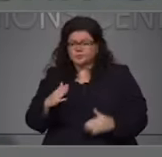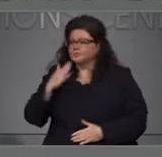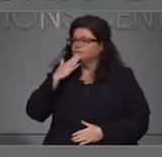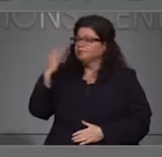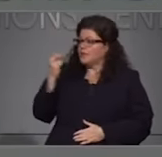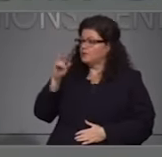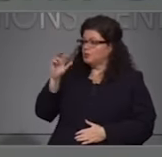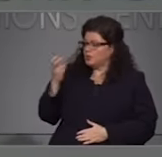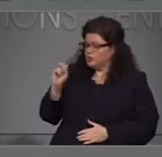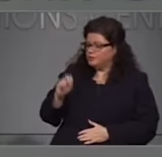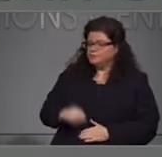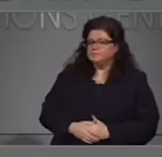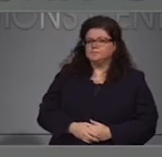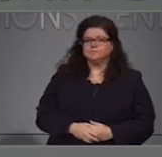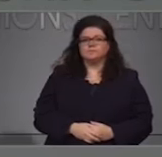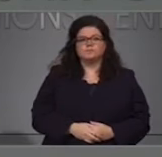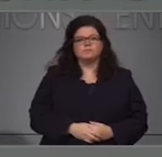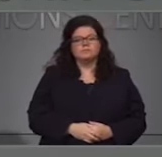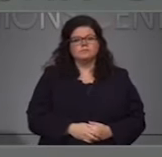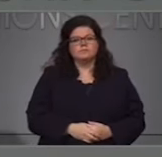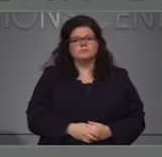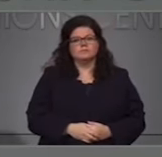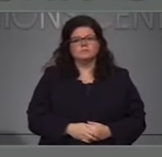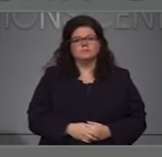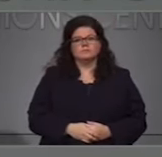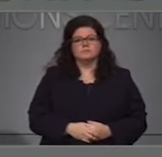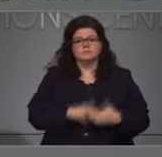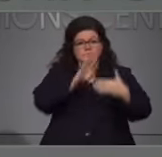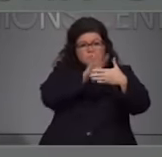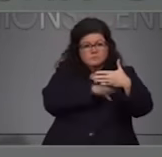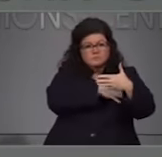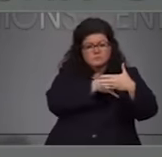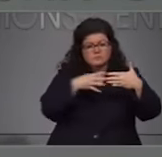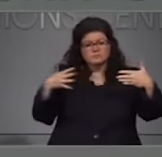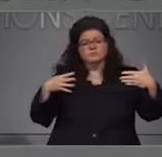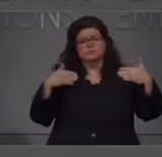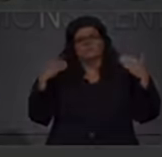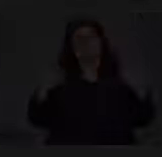The numbers we see are a stark warning, and we must pay attention.